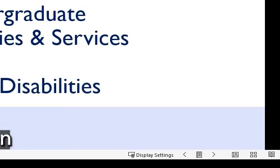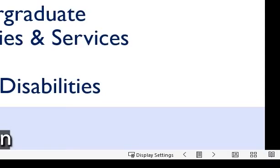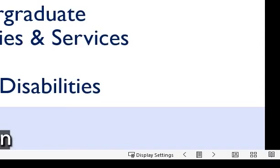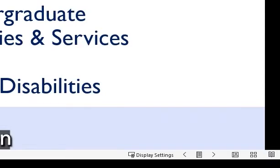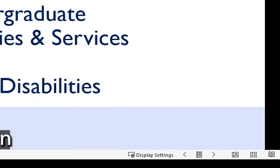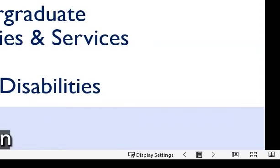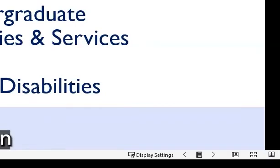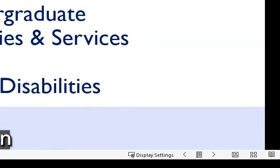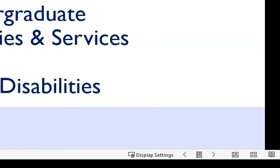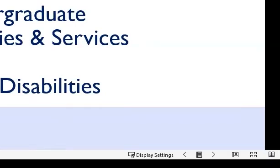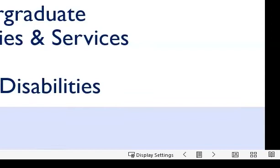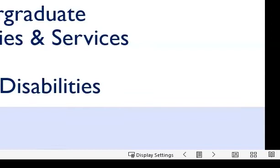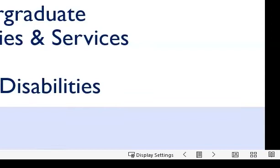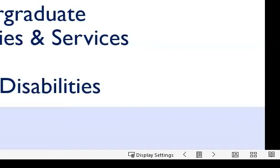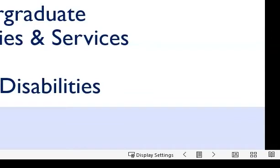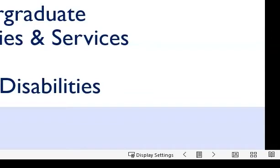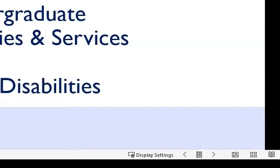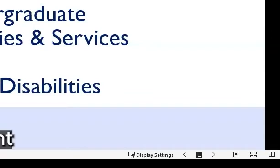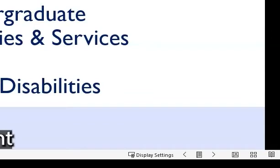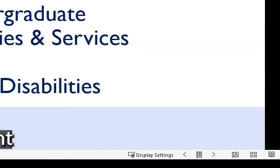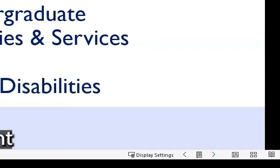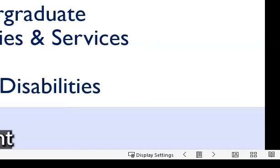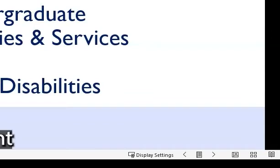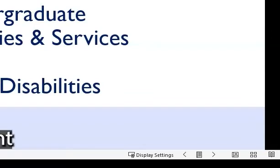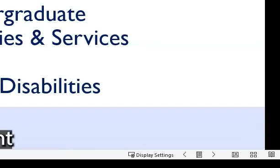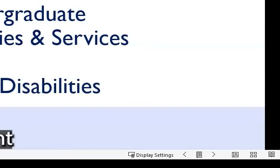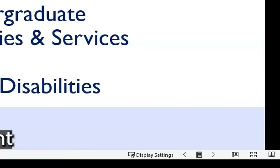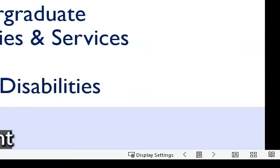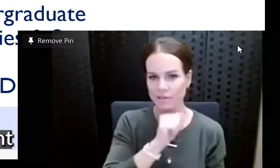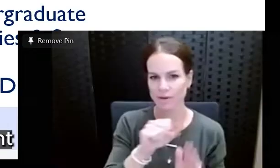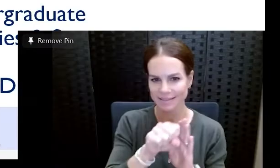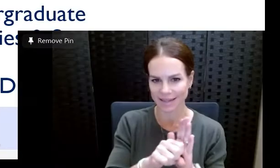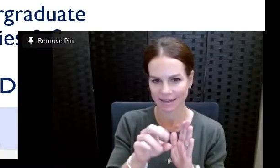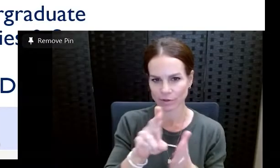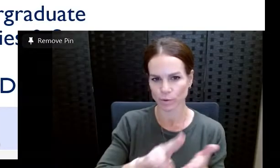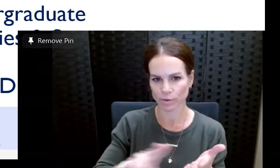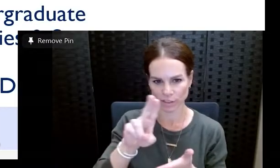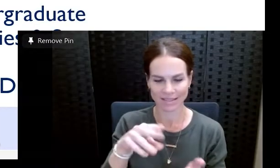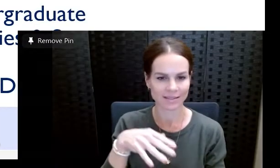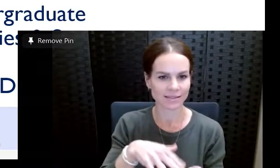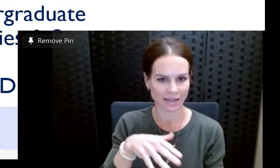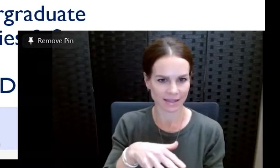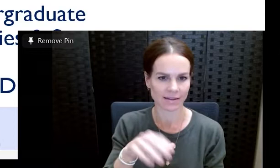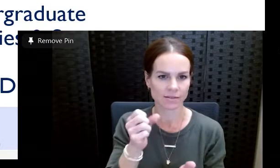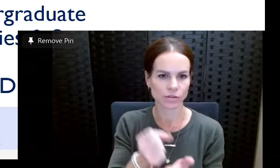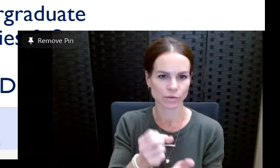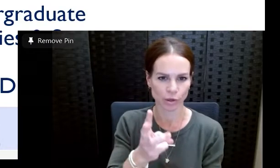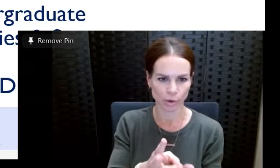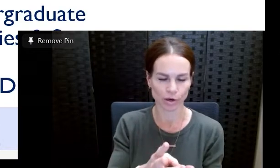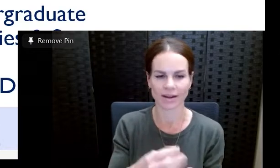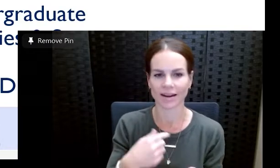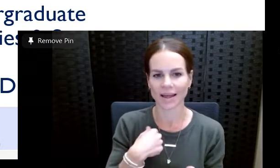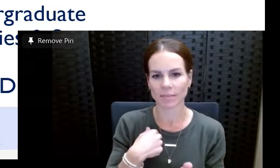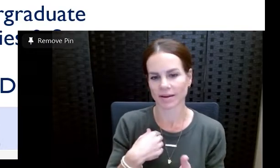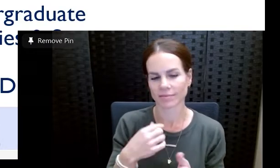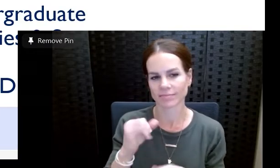is Amber Hansen, and I am a graduate student at Arizona State University, and I